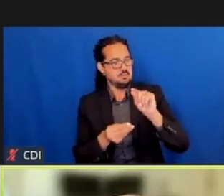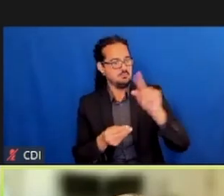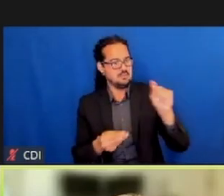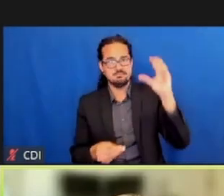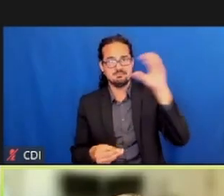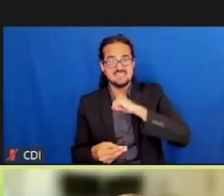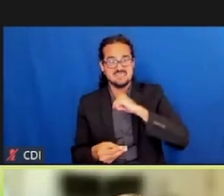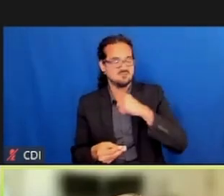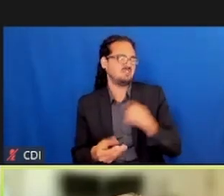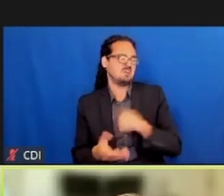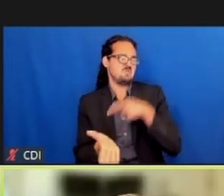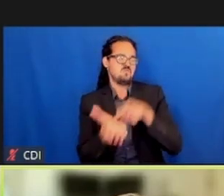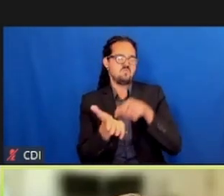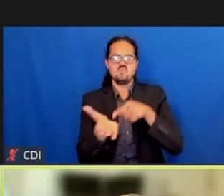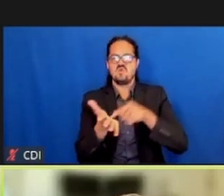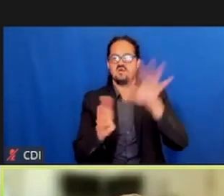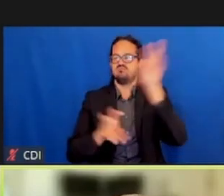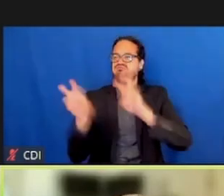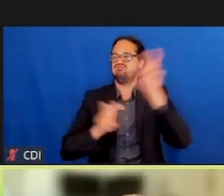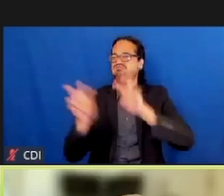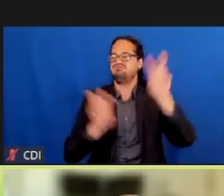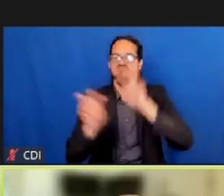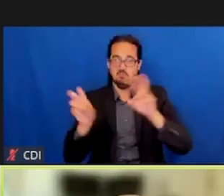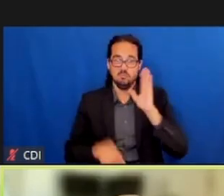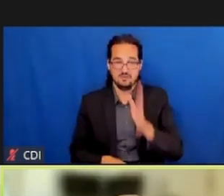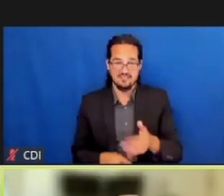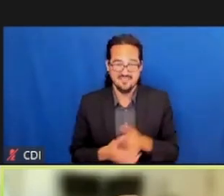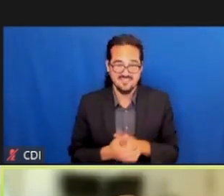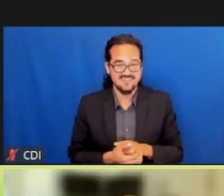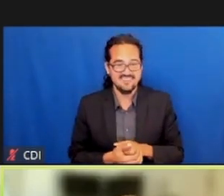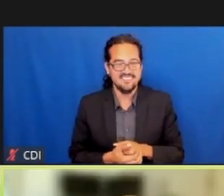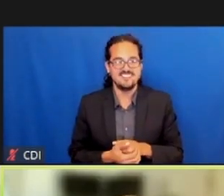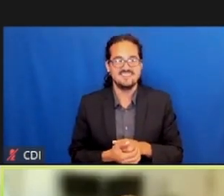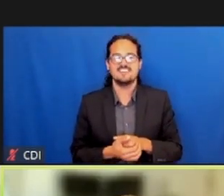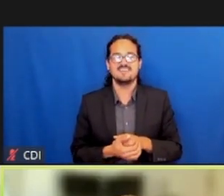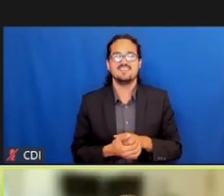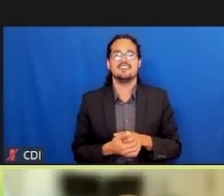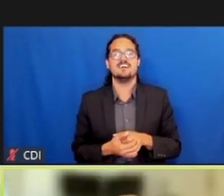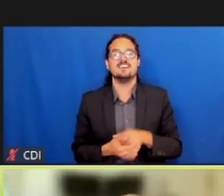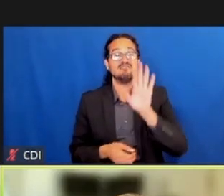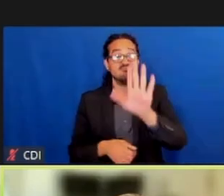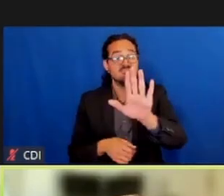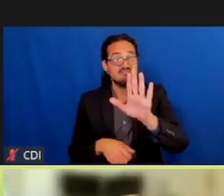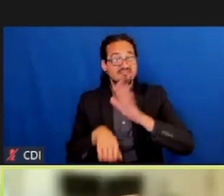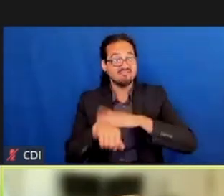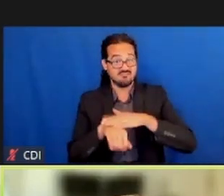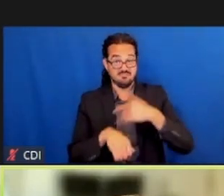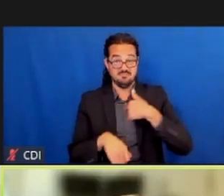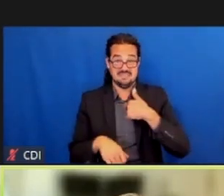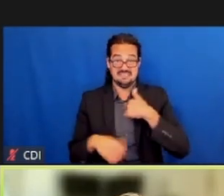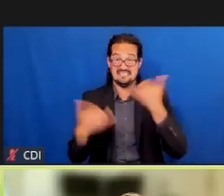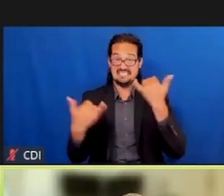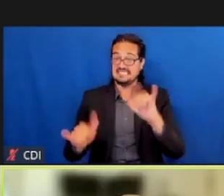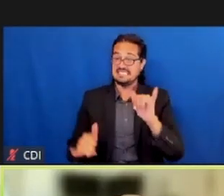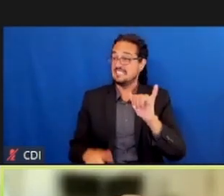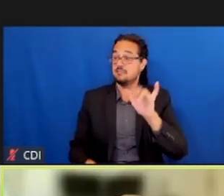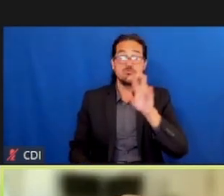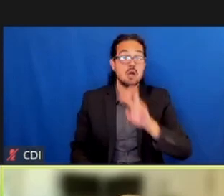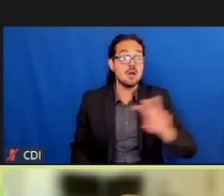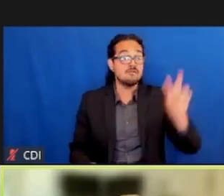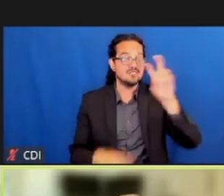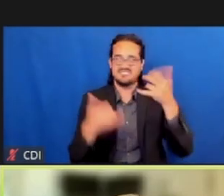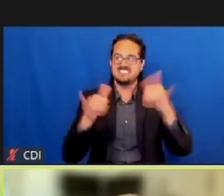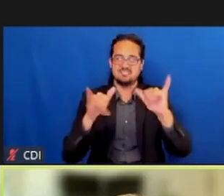going to over-mask when I travel, even in areas where they don't necessarily require masking. The CDC has really good travel